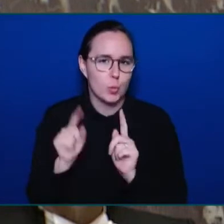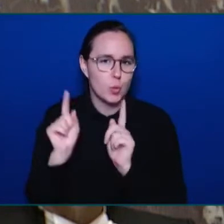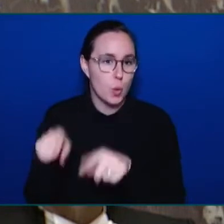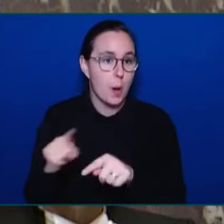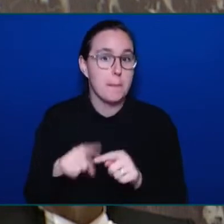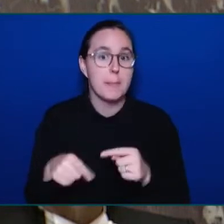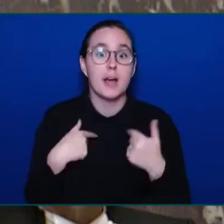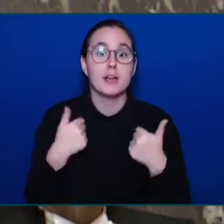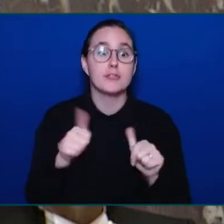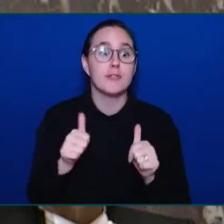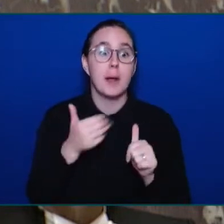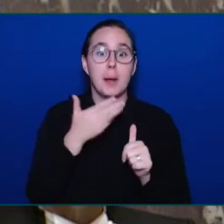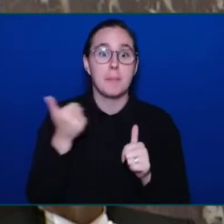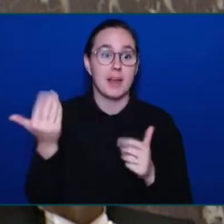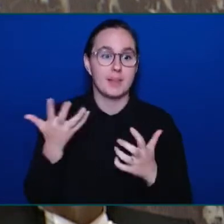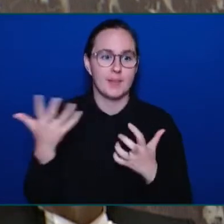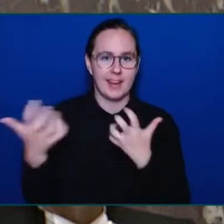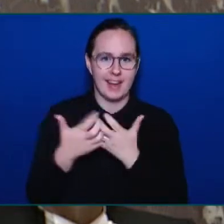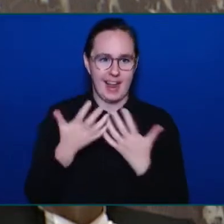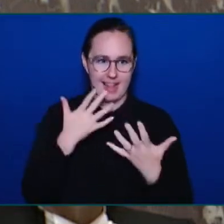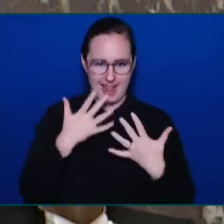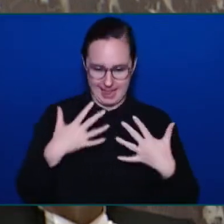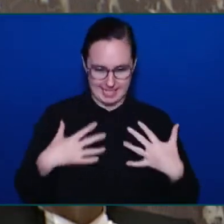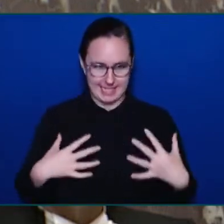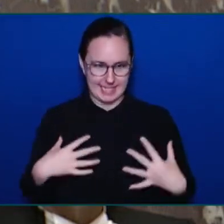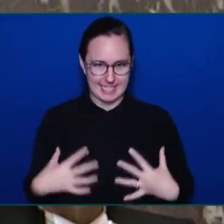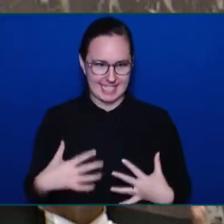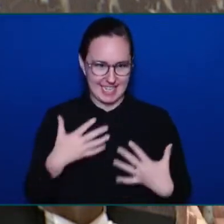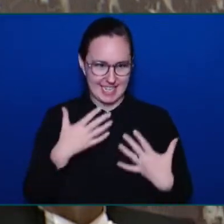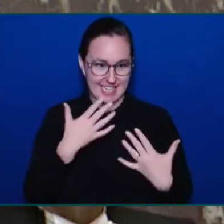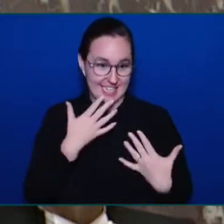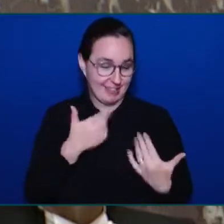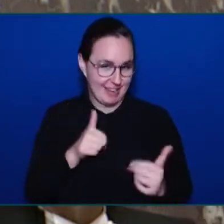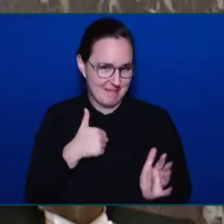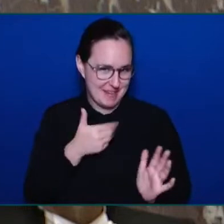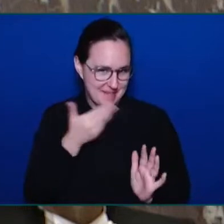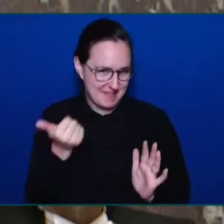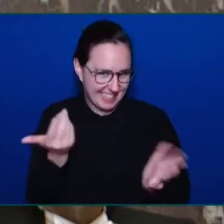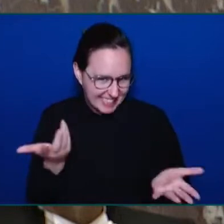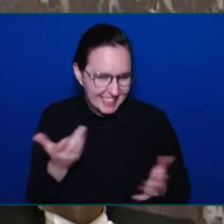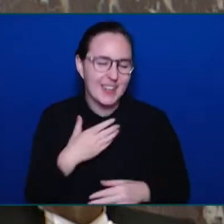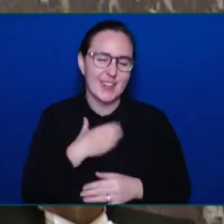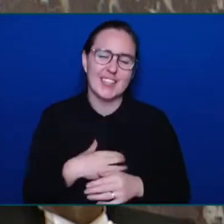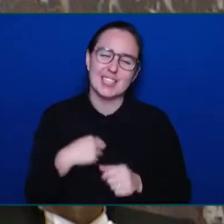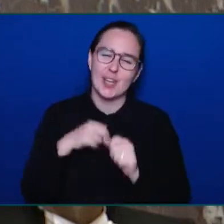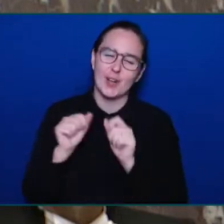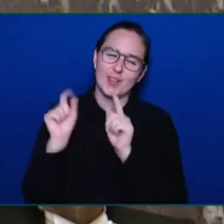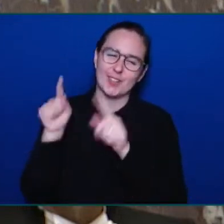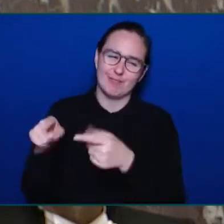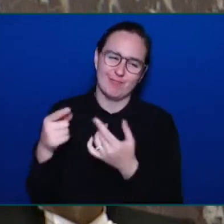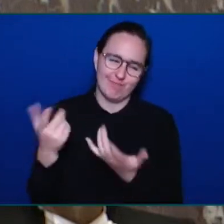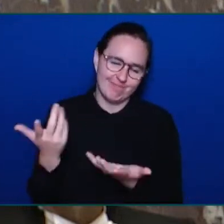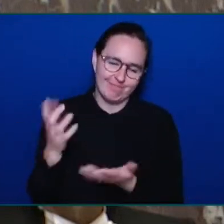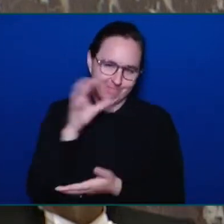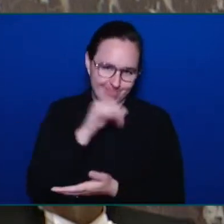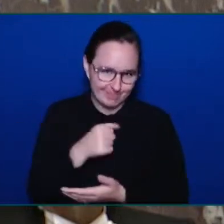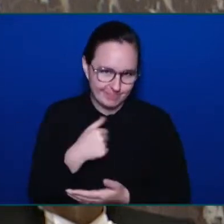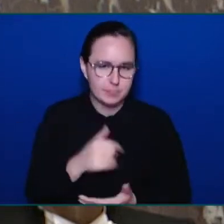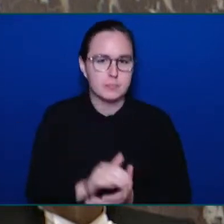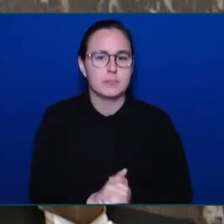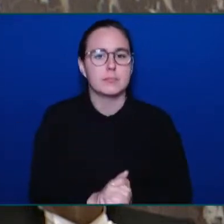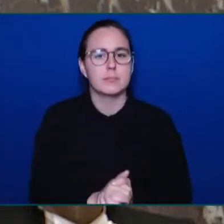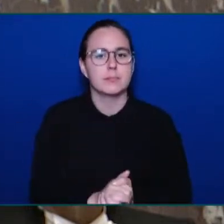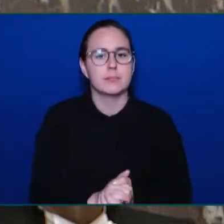the best I could do today, but I wish I could have been there. And so I just want to give a shout out to all the trans people in my life and in